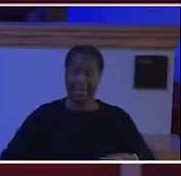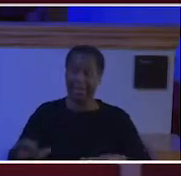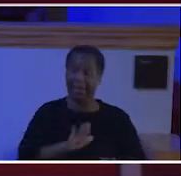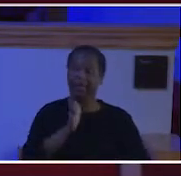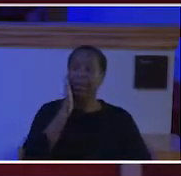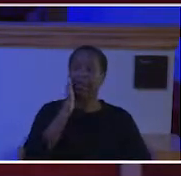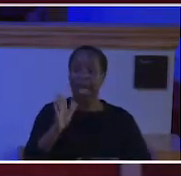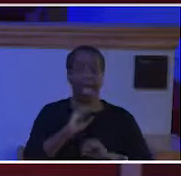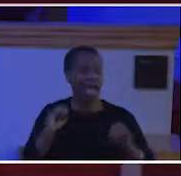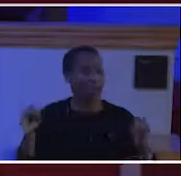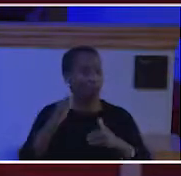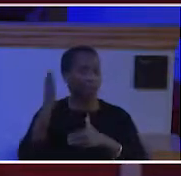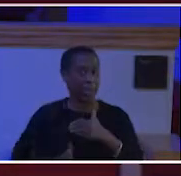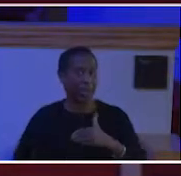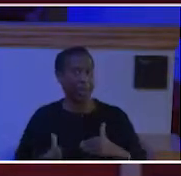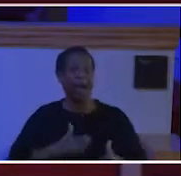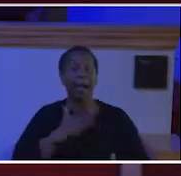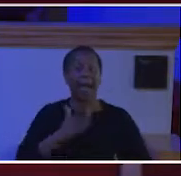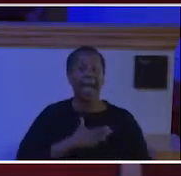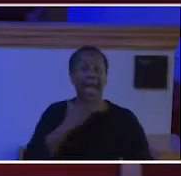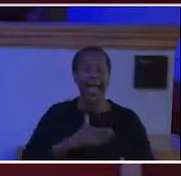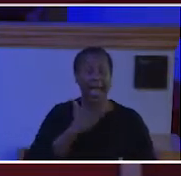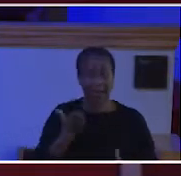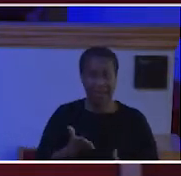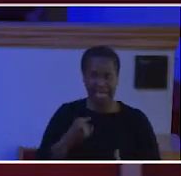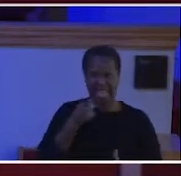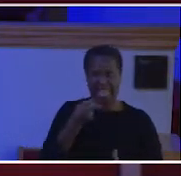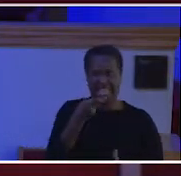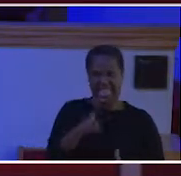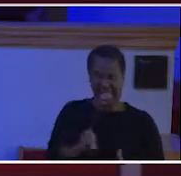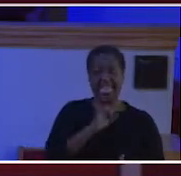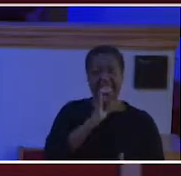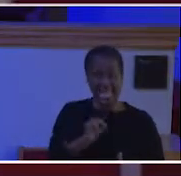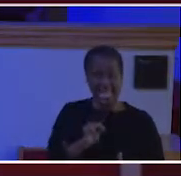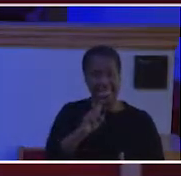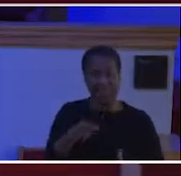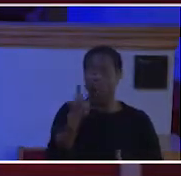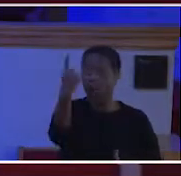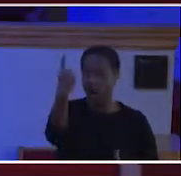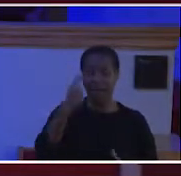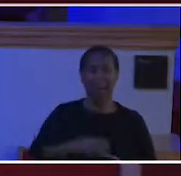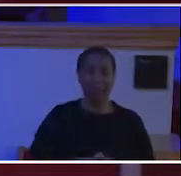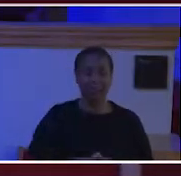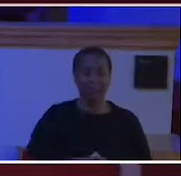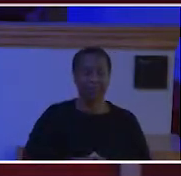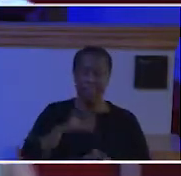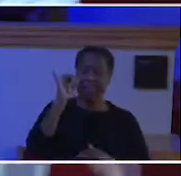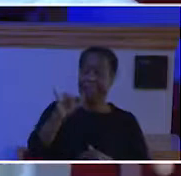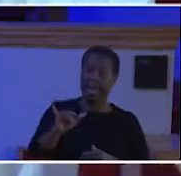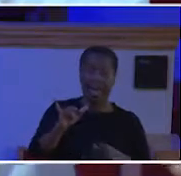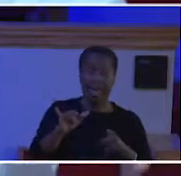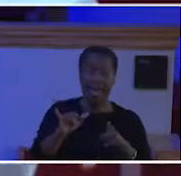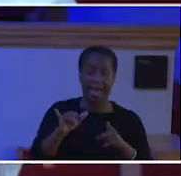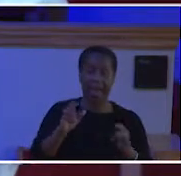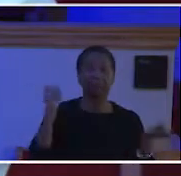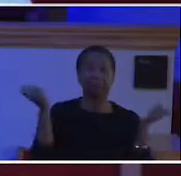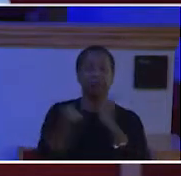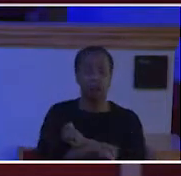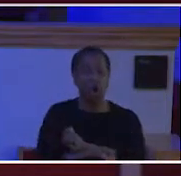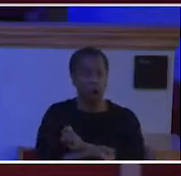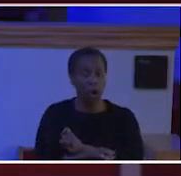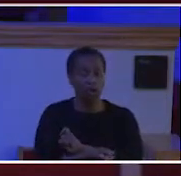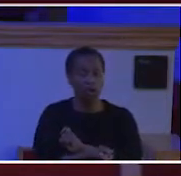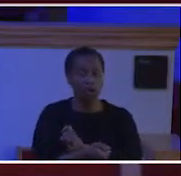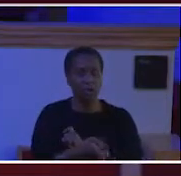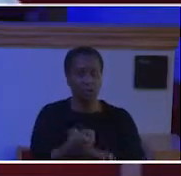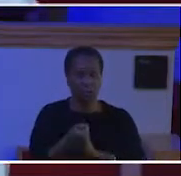no end. I'm glad that he is the one that turned